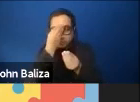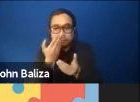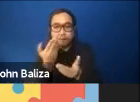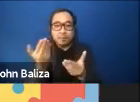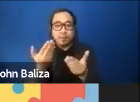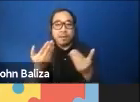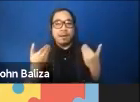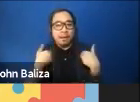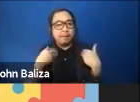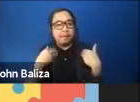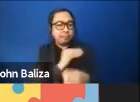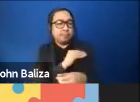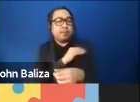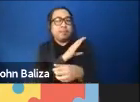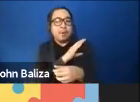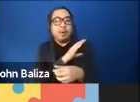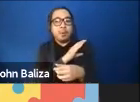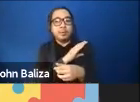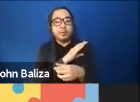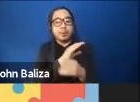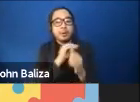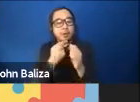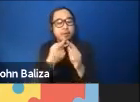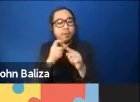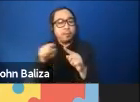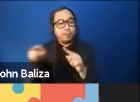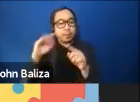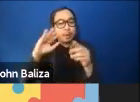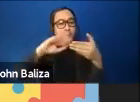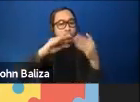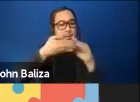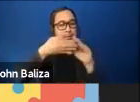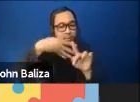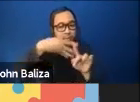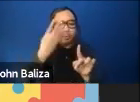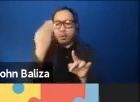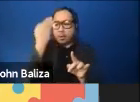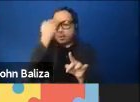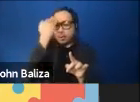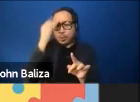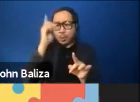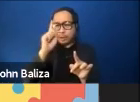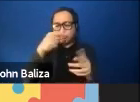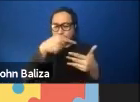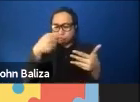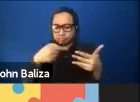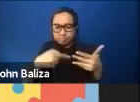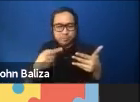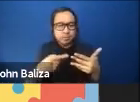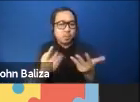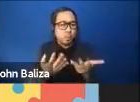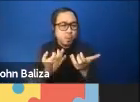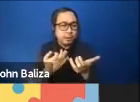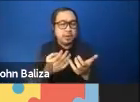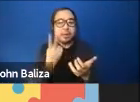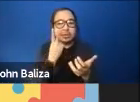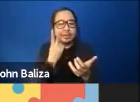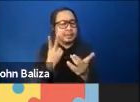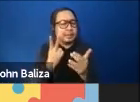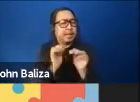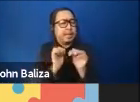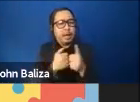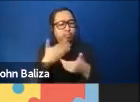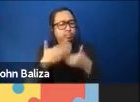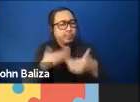from it. Our community know what we want and see the way that we can do it. And